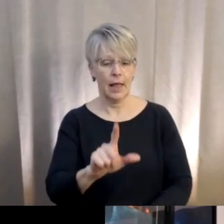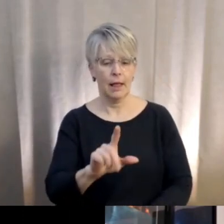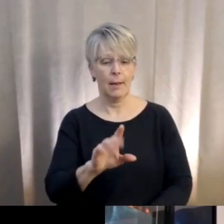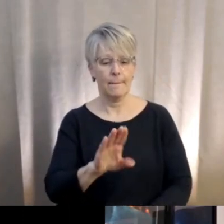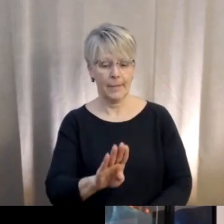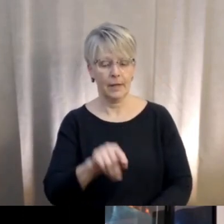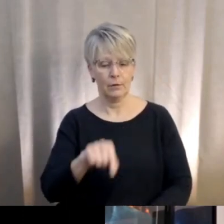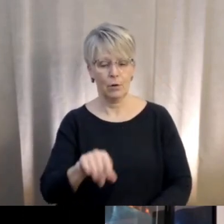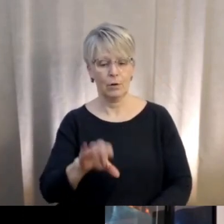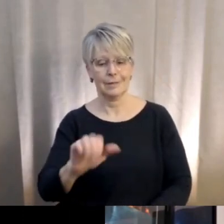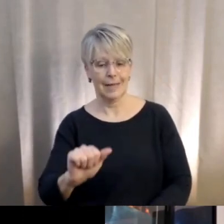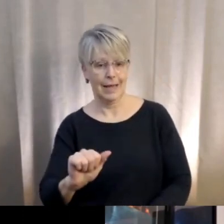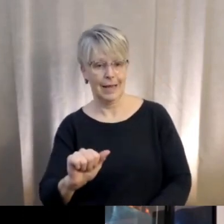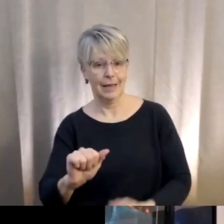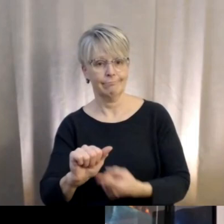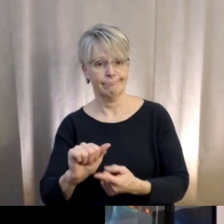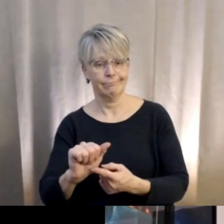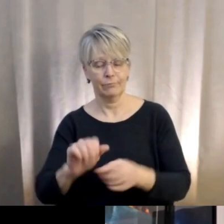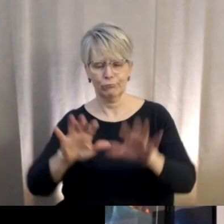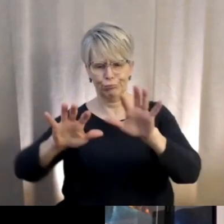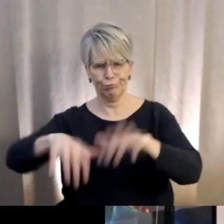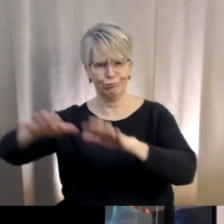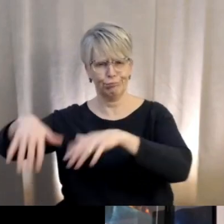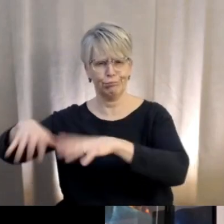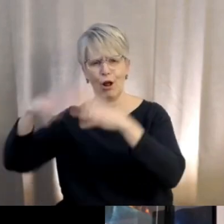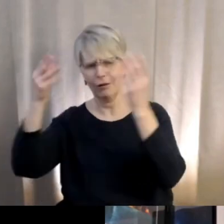ndlb.ca. There's lots of information on there, and there's also